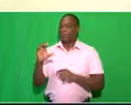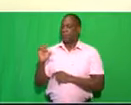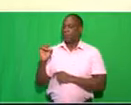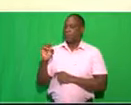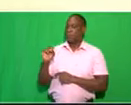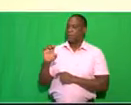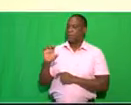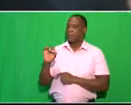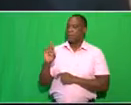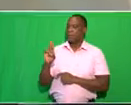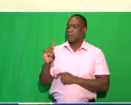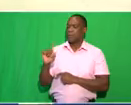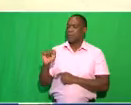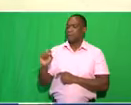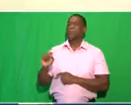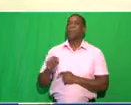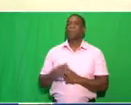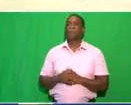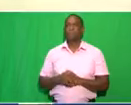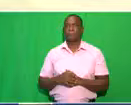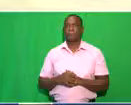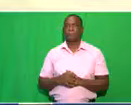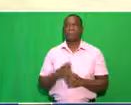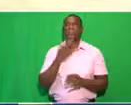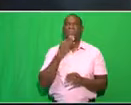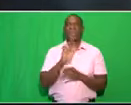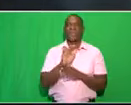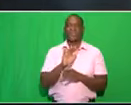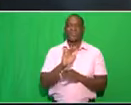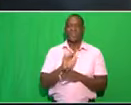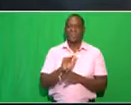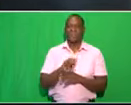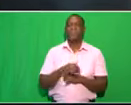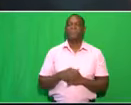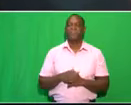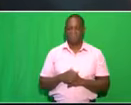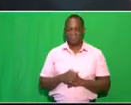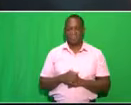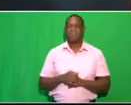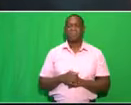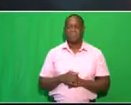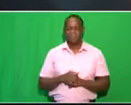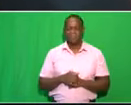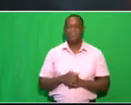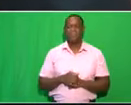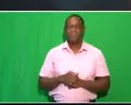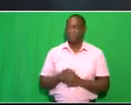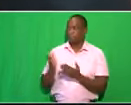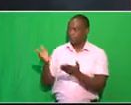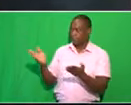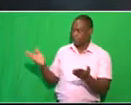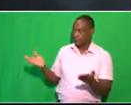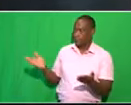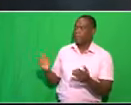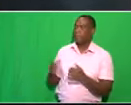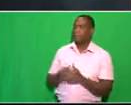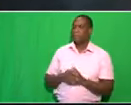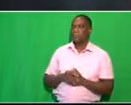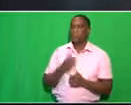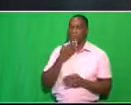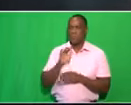welcome. Good evening, Lance, and good evening, colleagues at the head table, and good evening, Trinidad